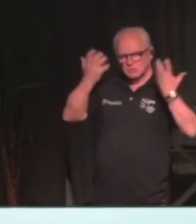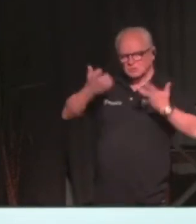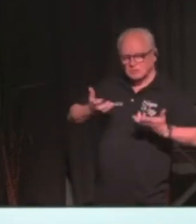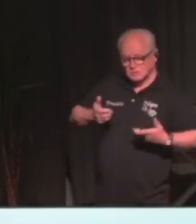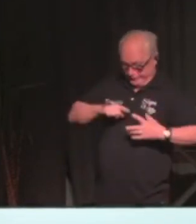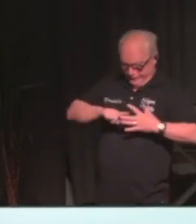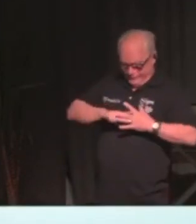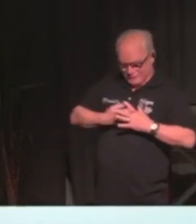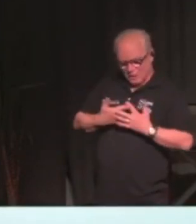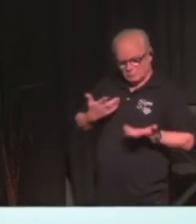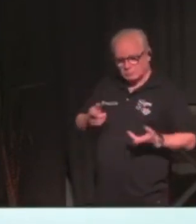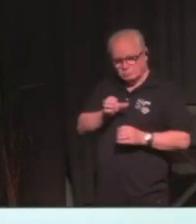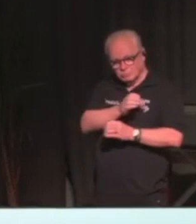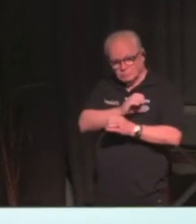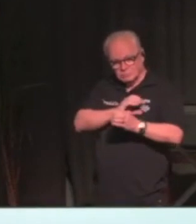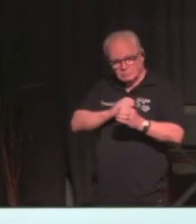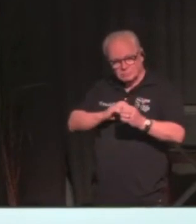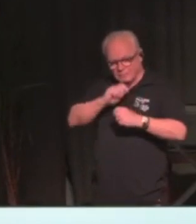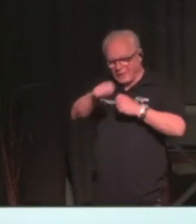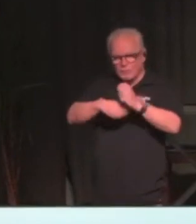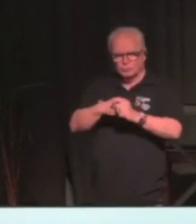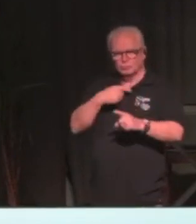when anger becomes righteous,